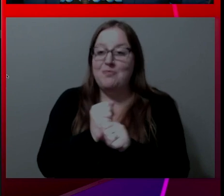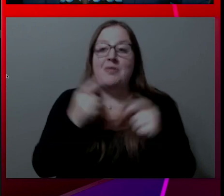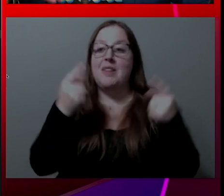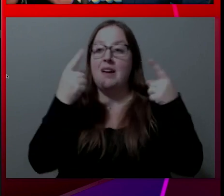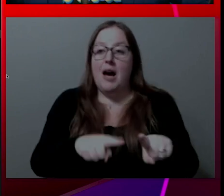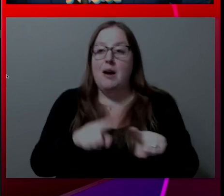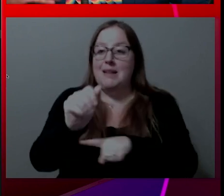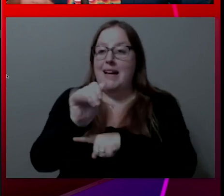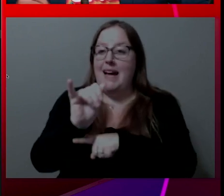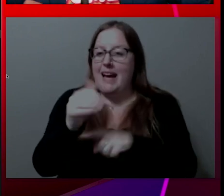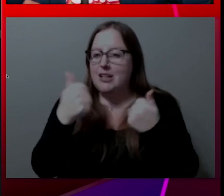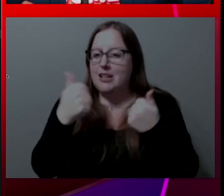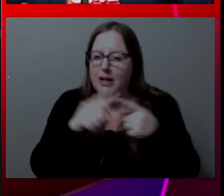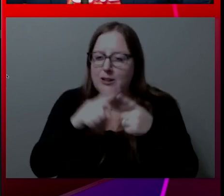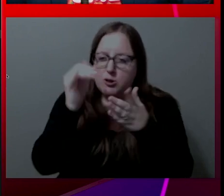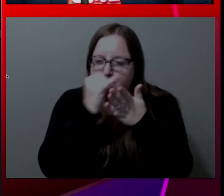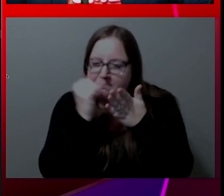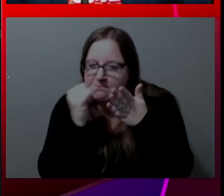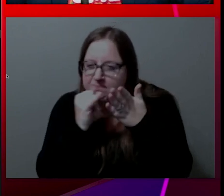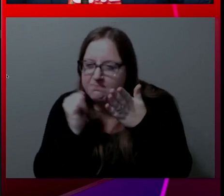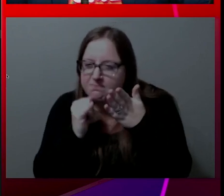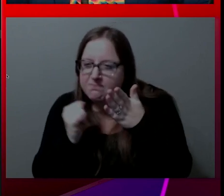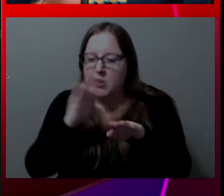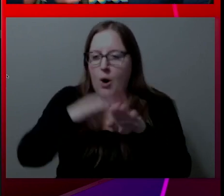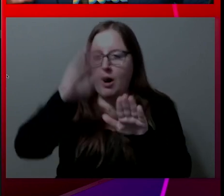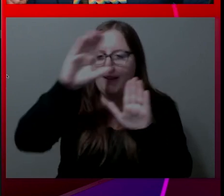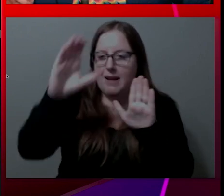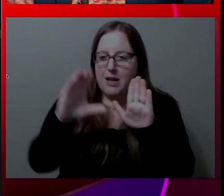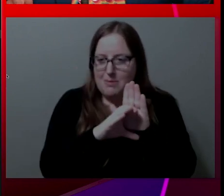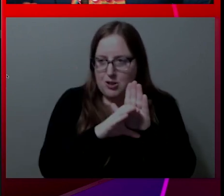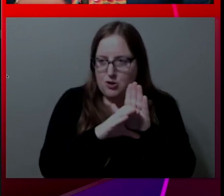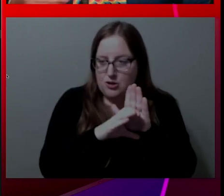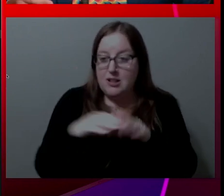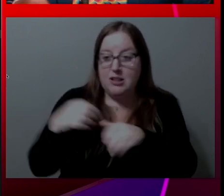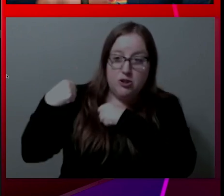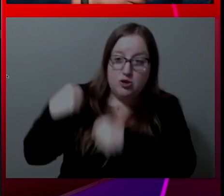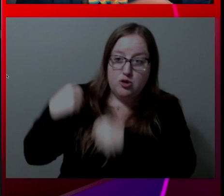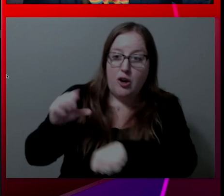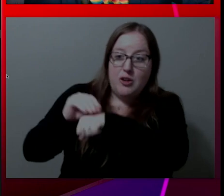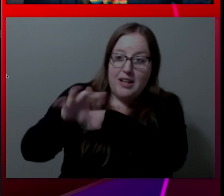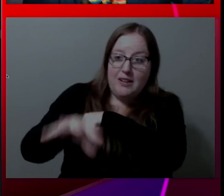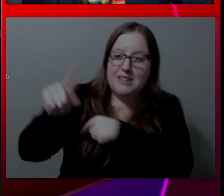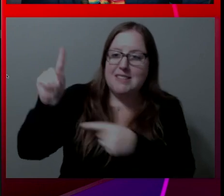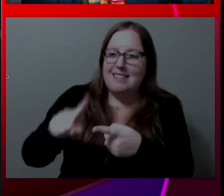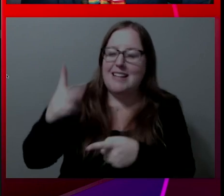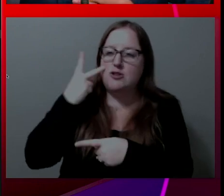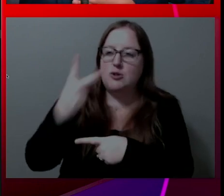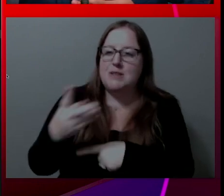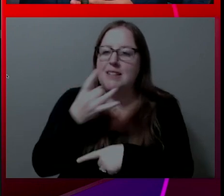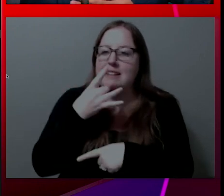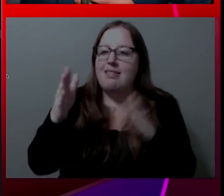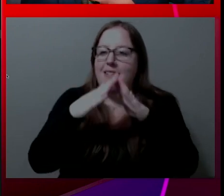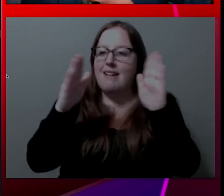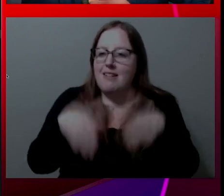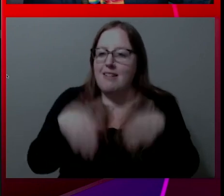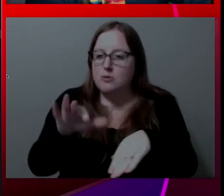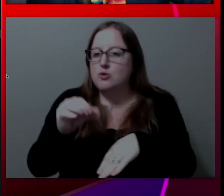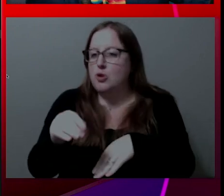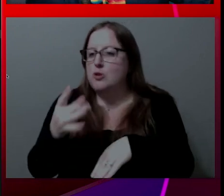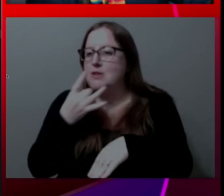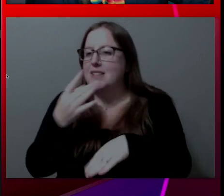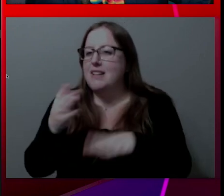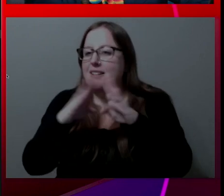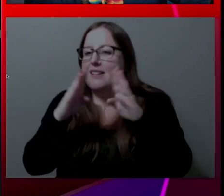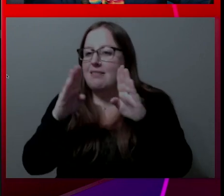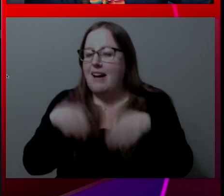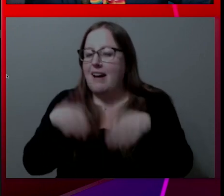AI tries to draw on top of the image. The stronger the influence, the less you'll see like a lighthouse. So like you'll see like lighthouse wasn't really built here, but